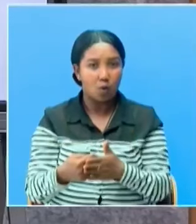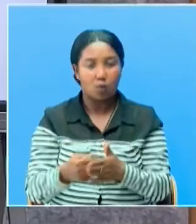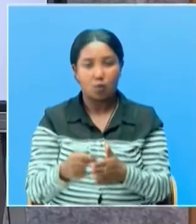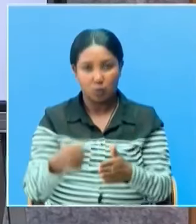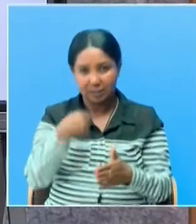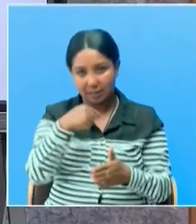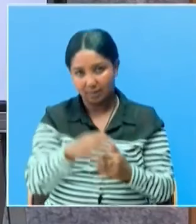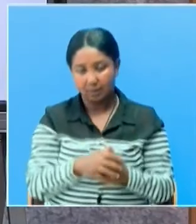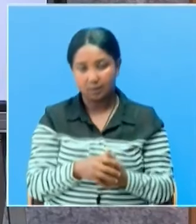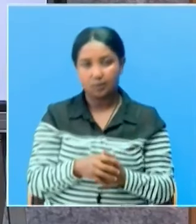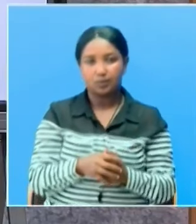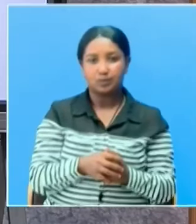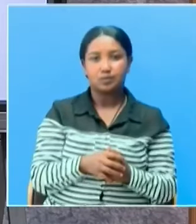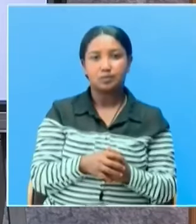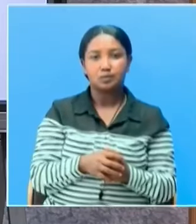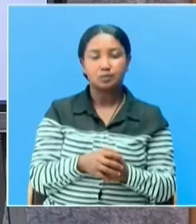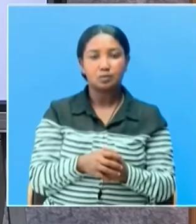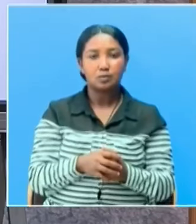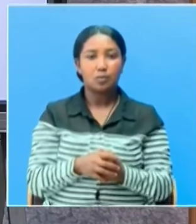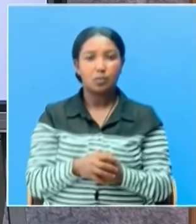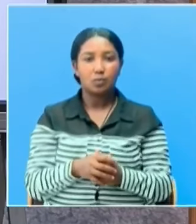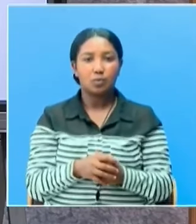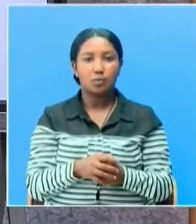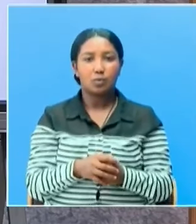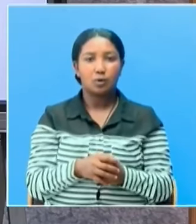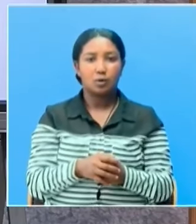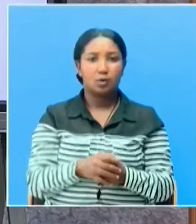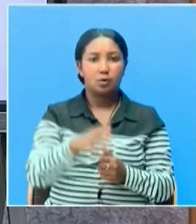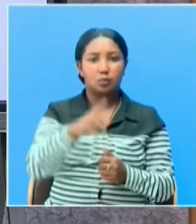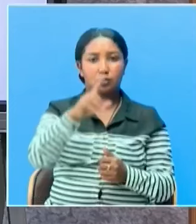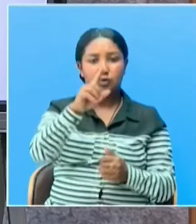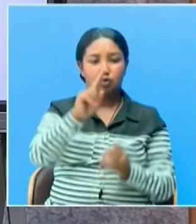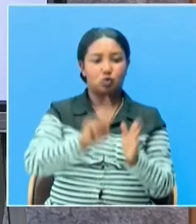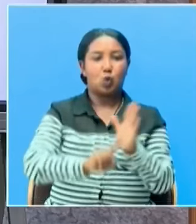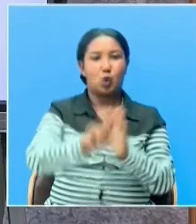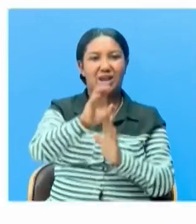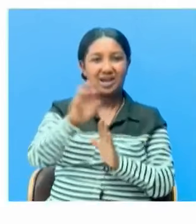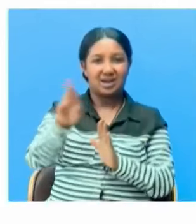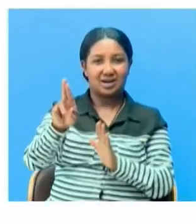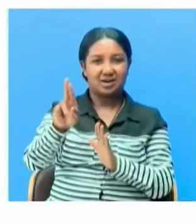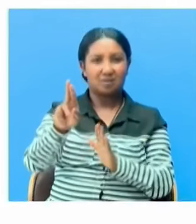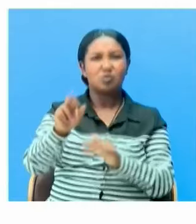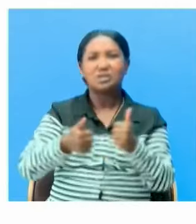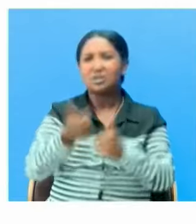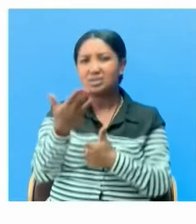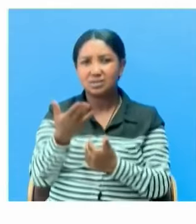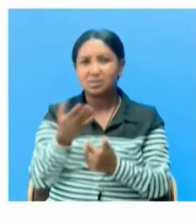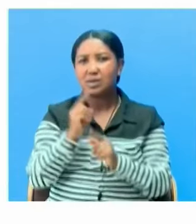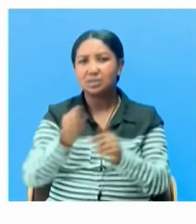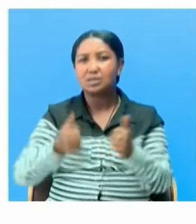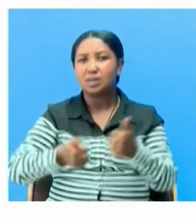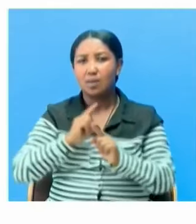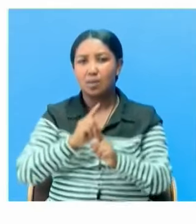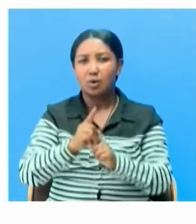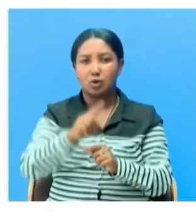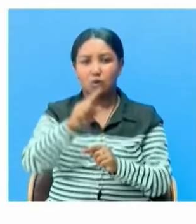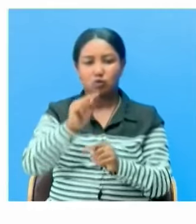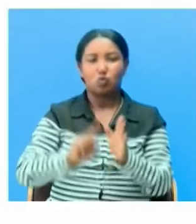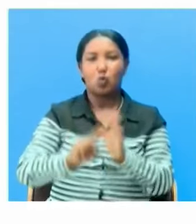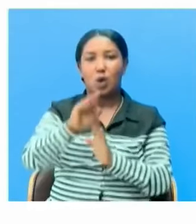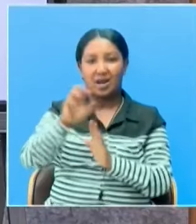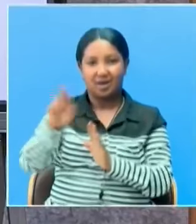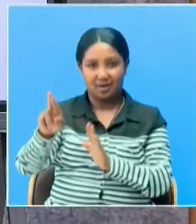say, yes, taller. Which one is that? Taller.